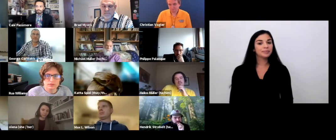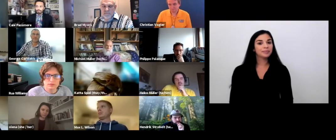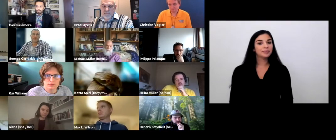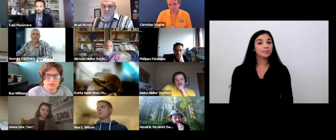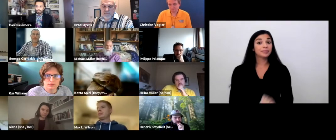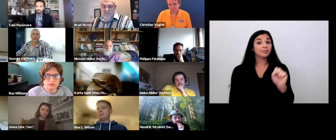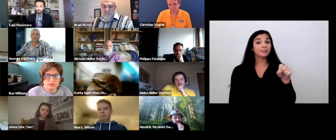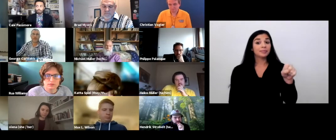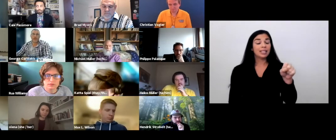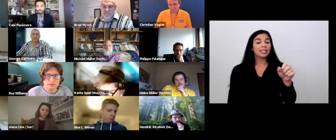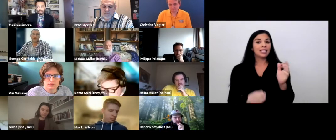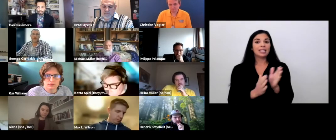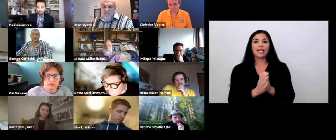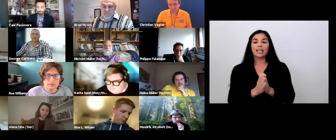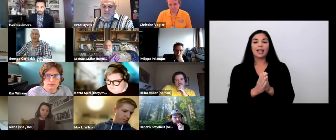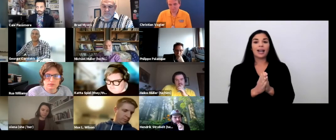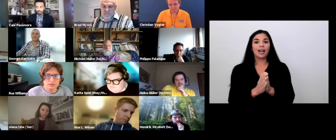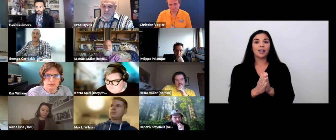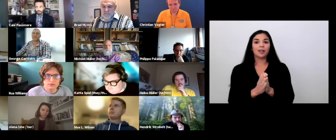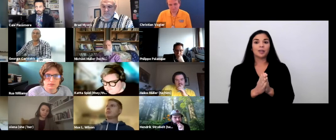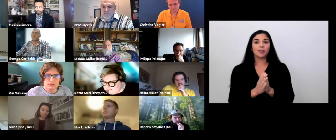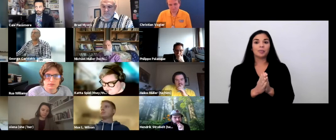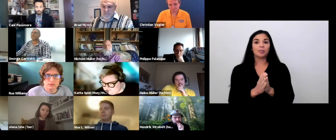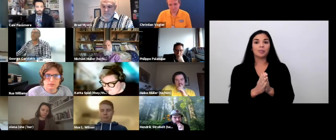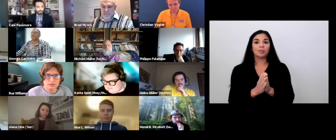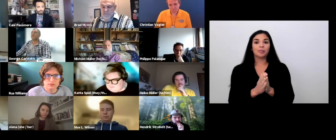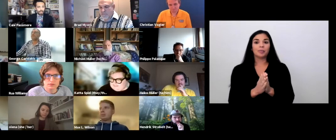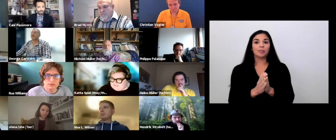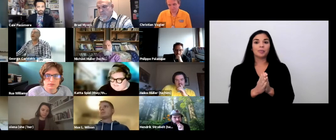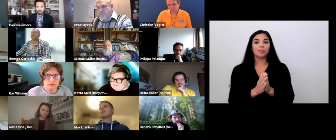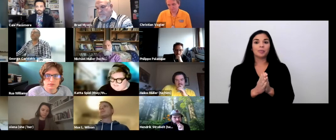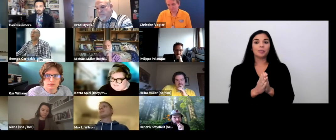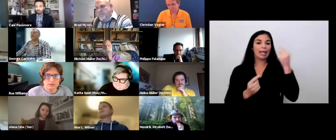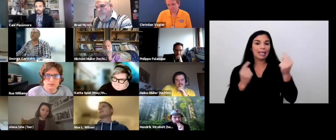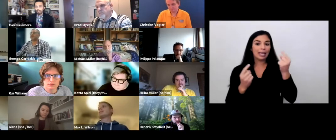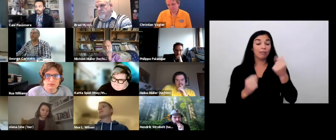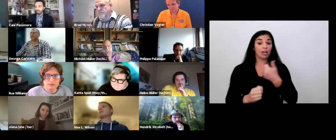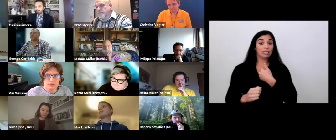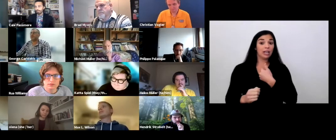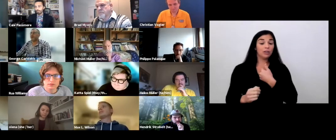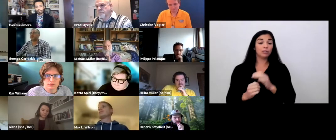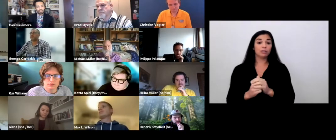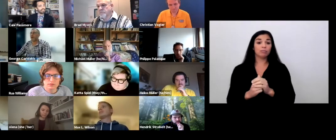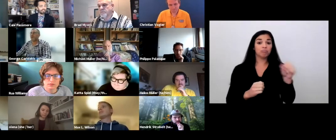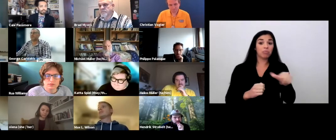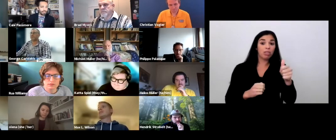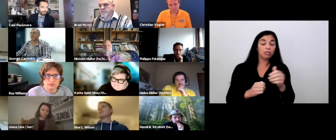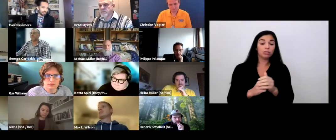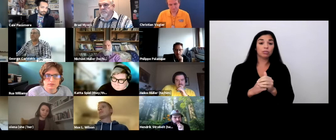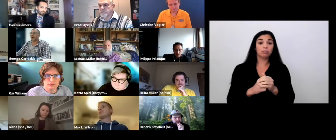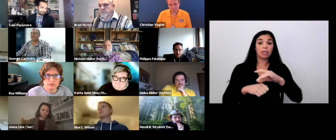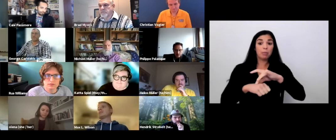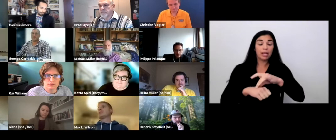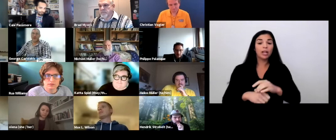In terms of who are we thinking of, ourselves, others, both, the planet, is there anyone here that is directly just thinking of